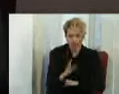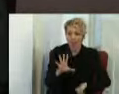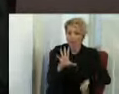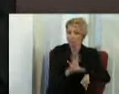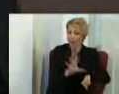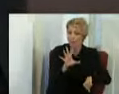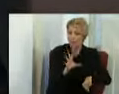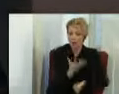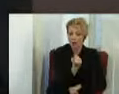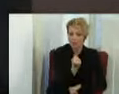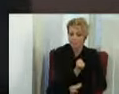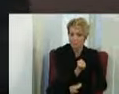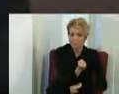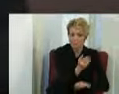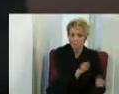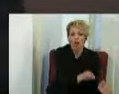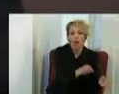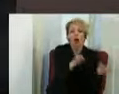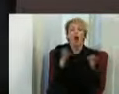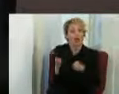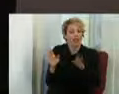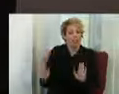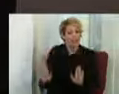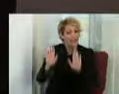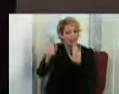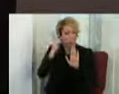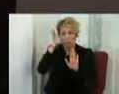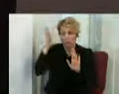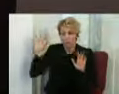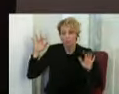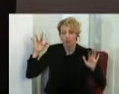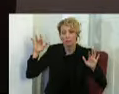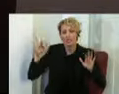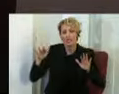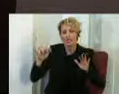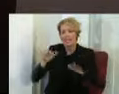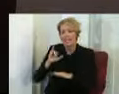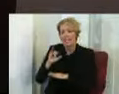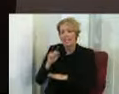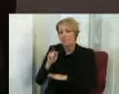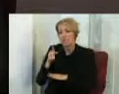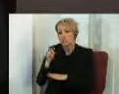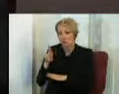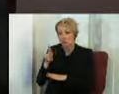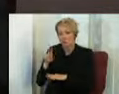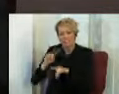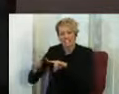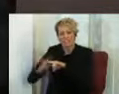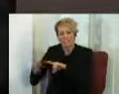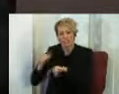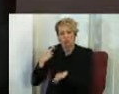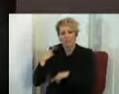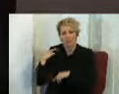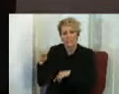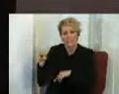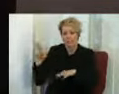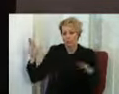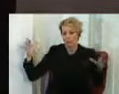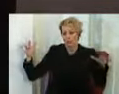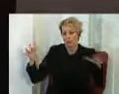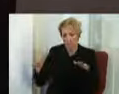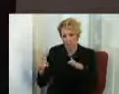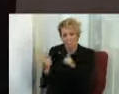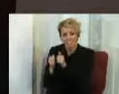celebration. And then on the Sunday morning, we'll be gathering with our interreligious partners as we gather on Santa Monica